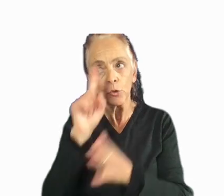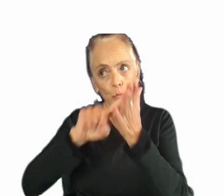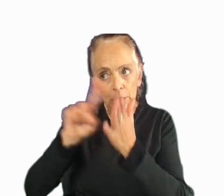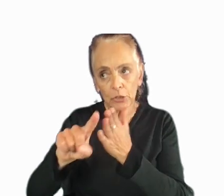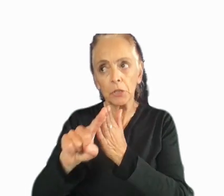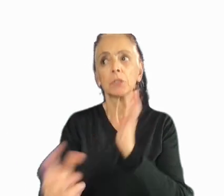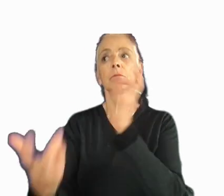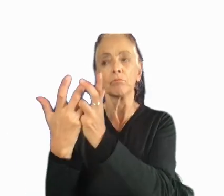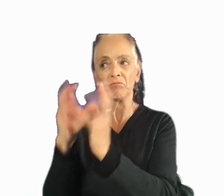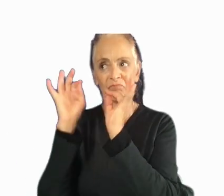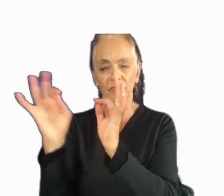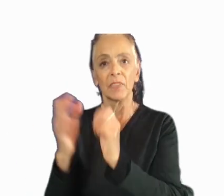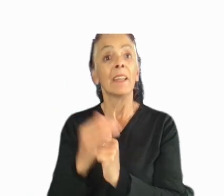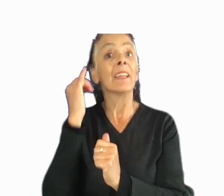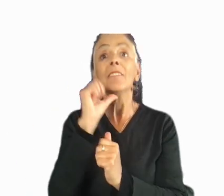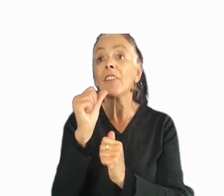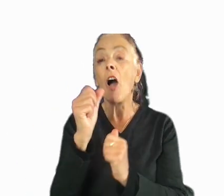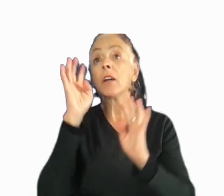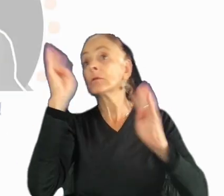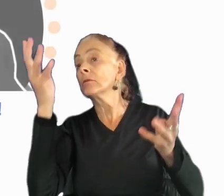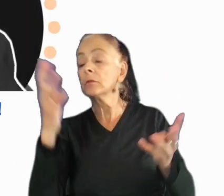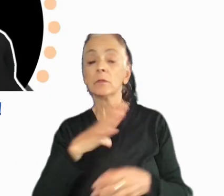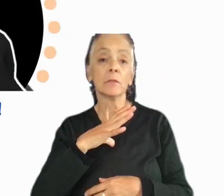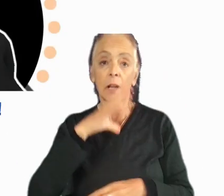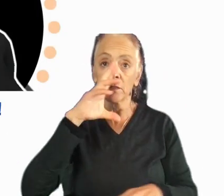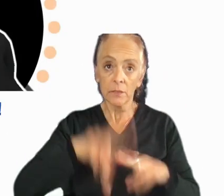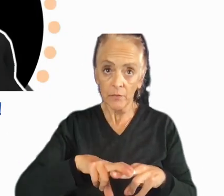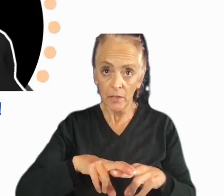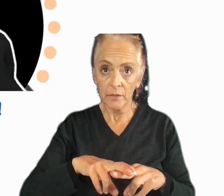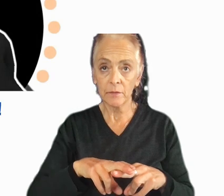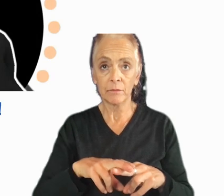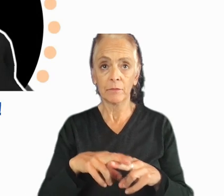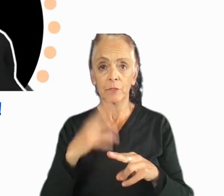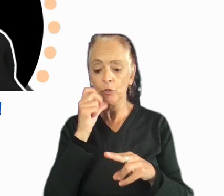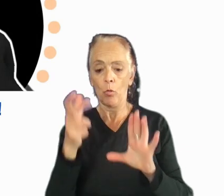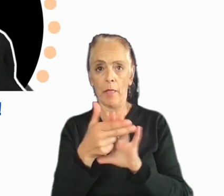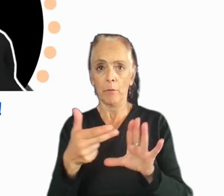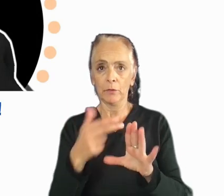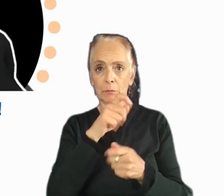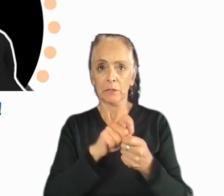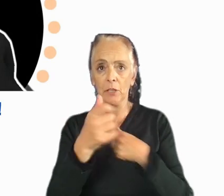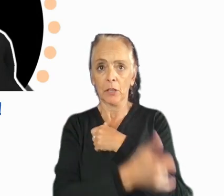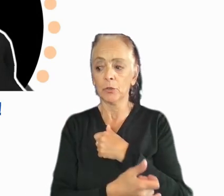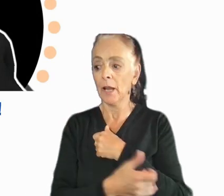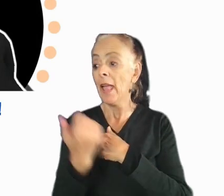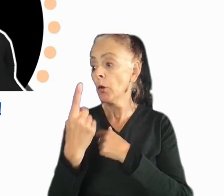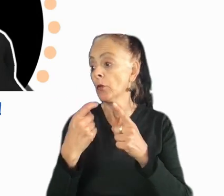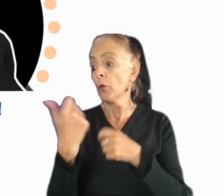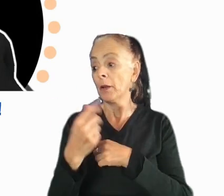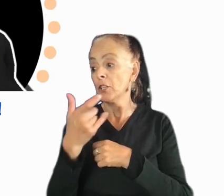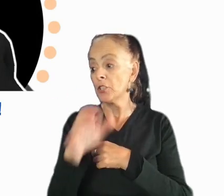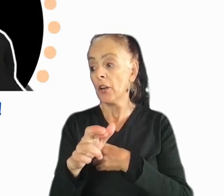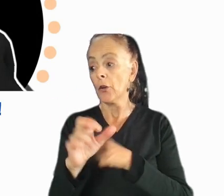specifically. But otherwise, have fun with it. I mean, it's an option. Anyone of any gender can wear it. Just put the option there